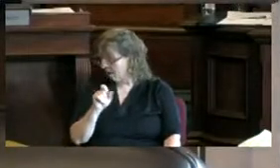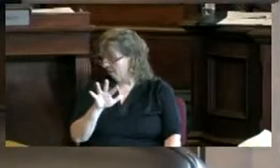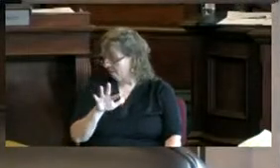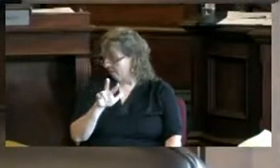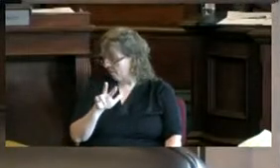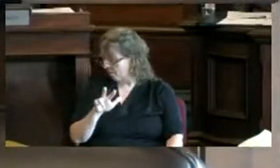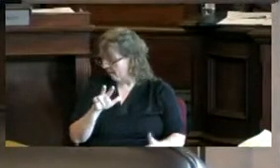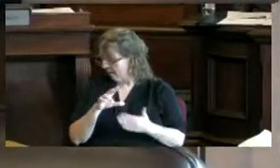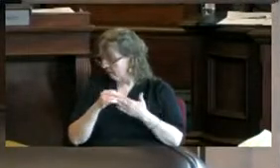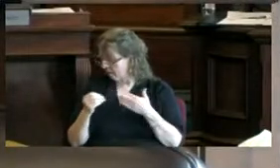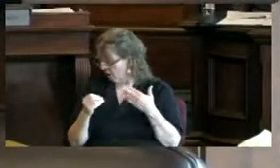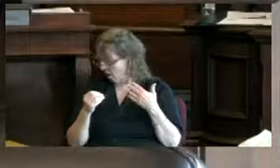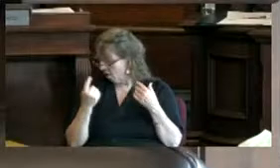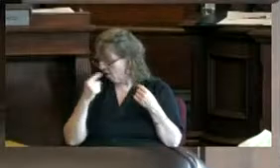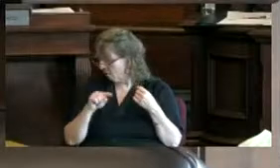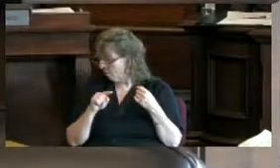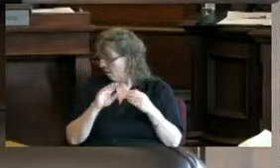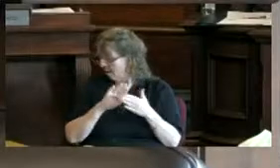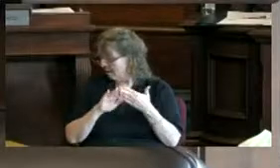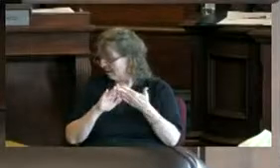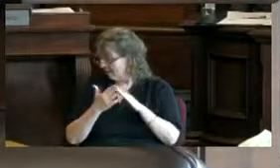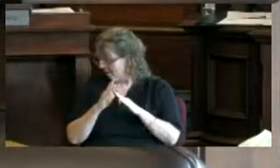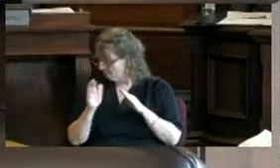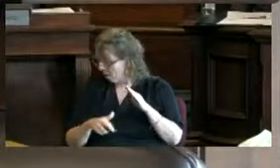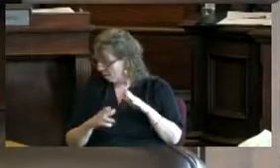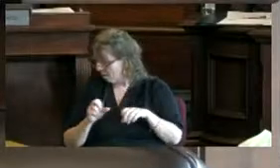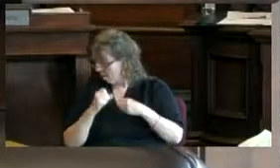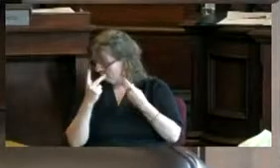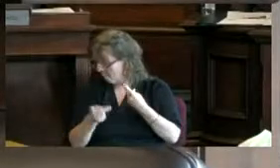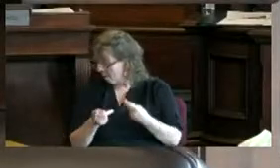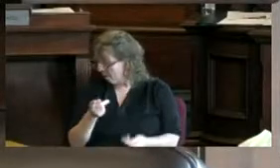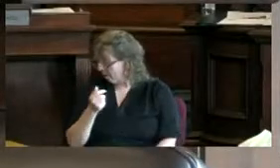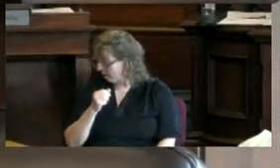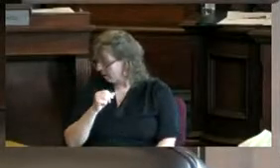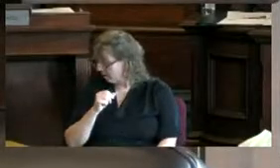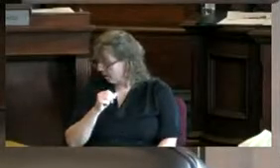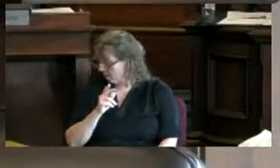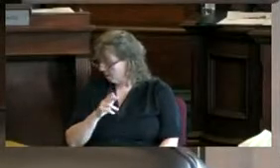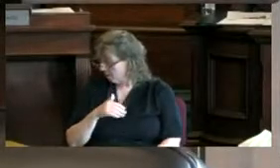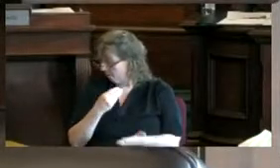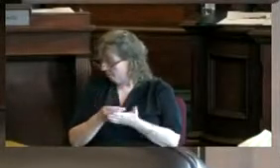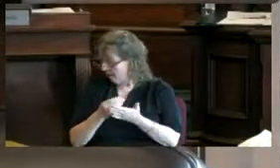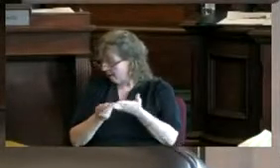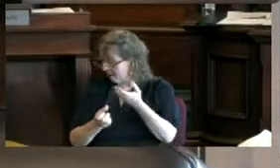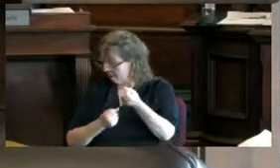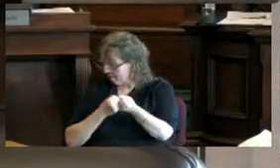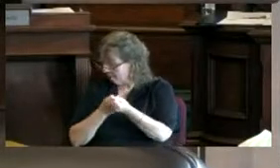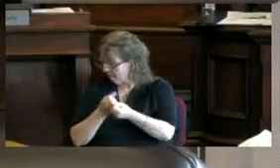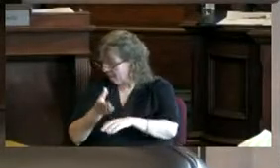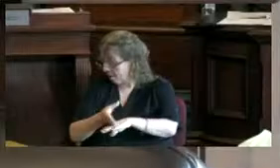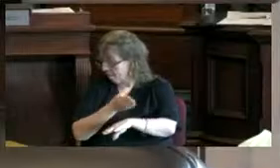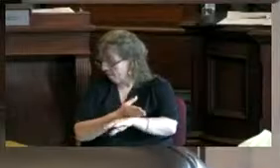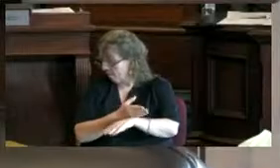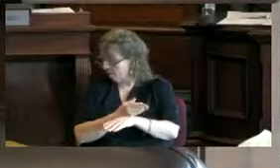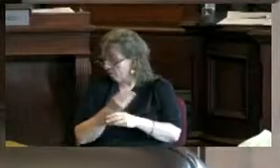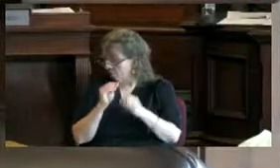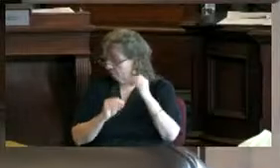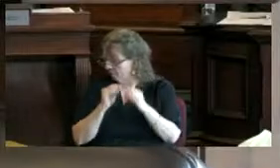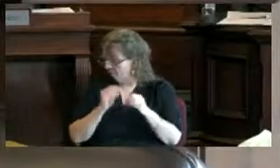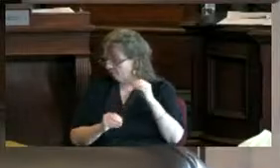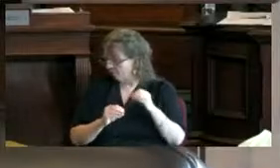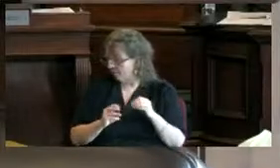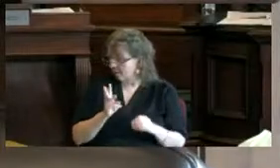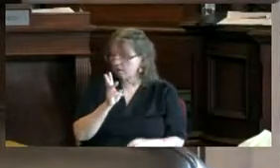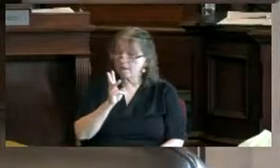ordinance of the City of Rochester, New York, authorizing the issuance of $150,000 bonds of said city to finance improvements to resolve the efforts